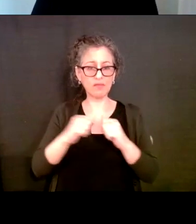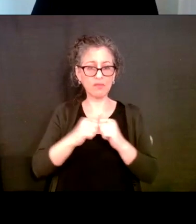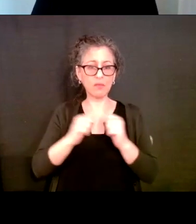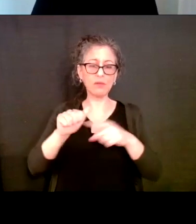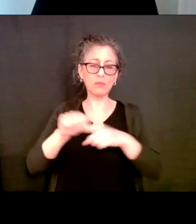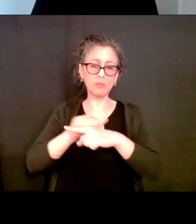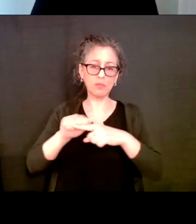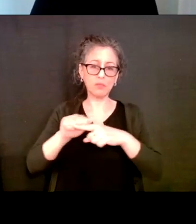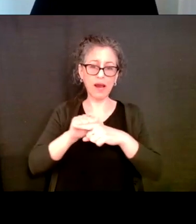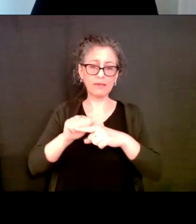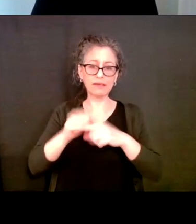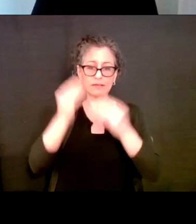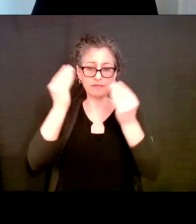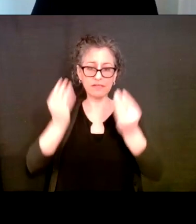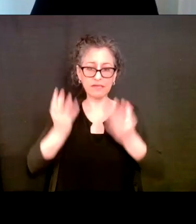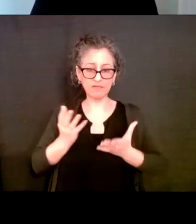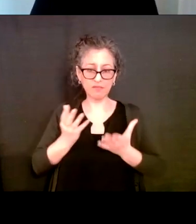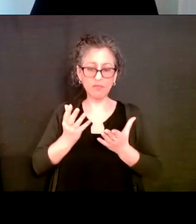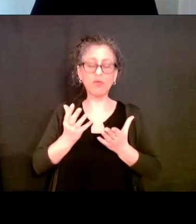practice-informed research. And